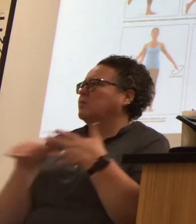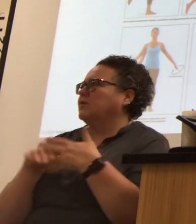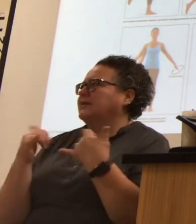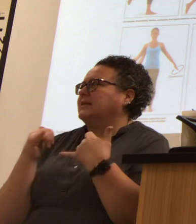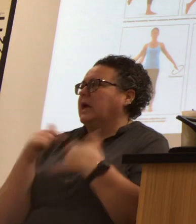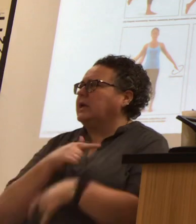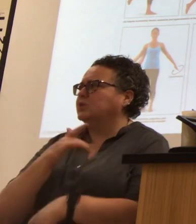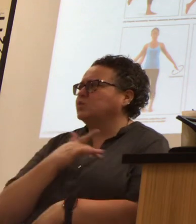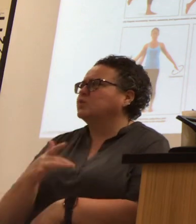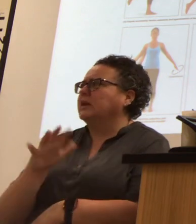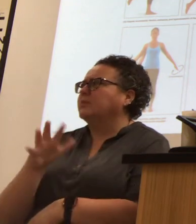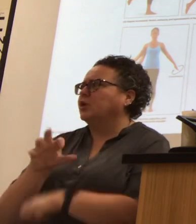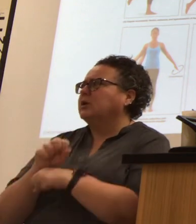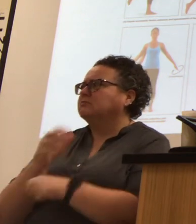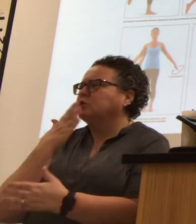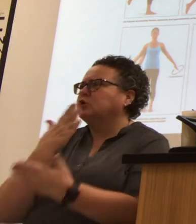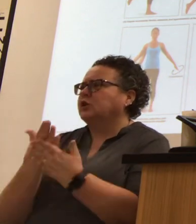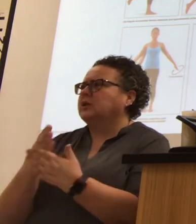around